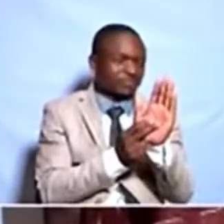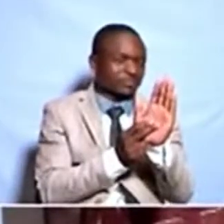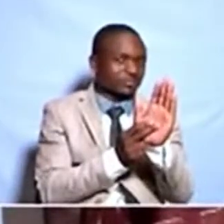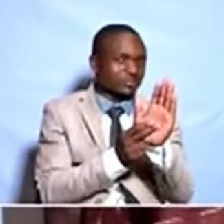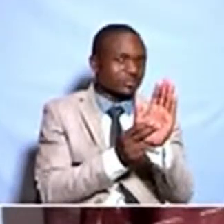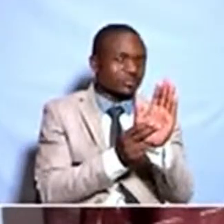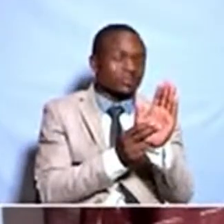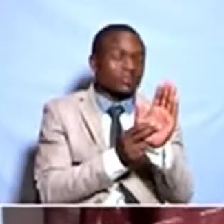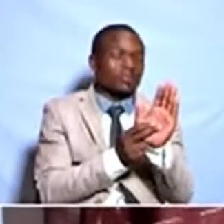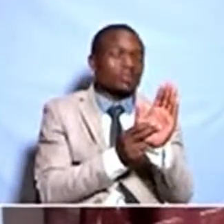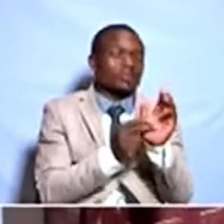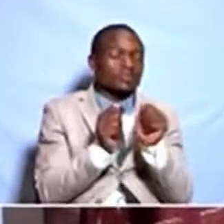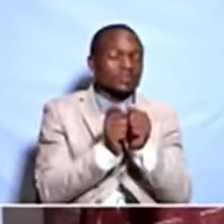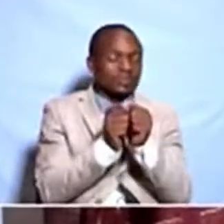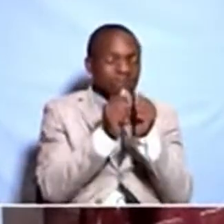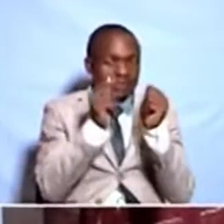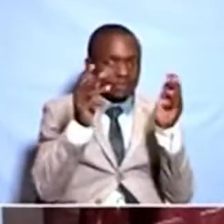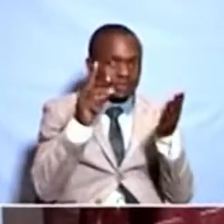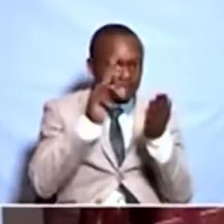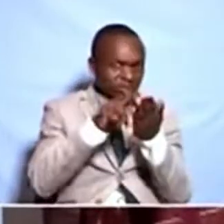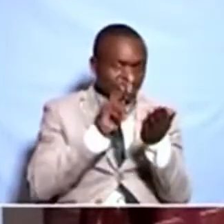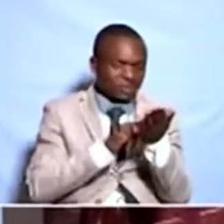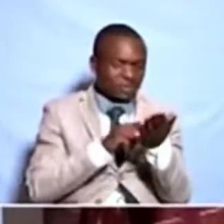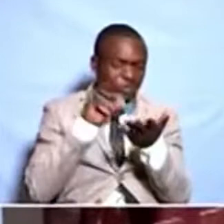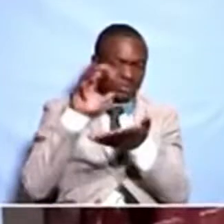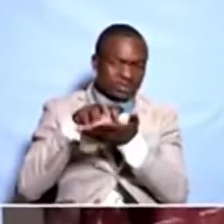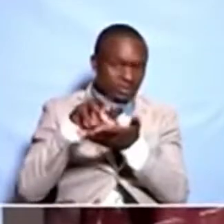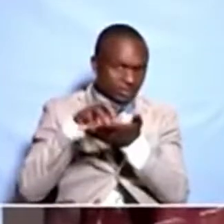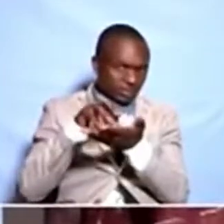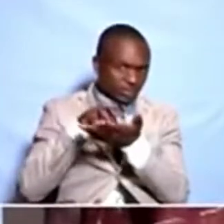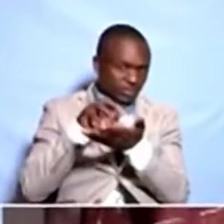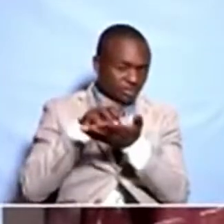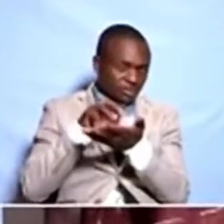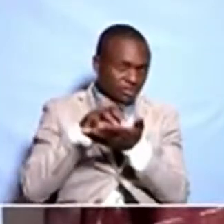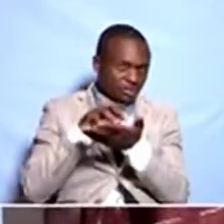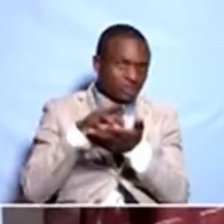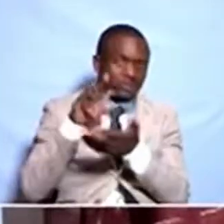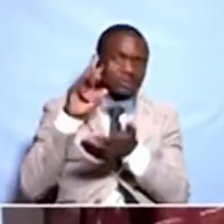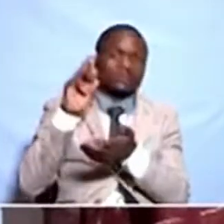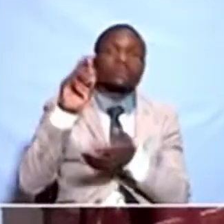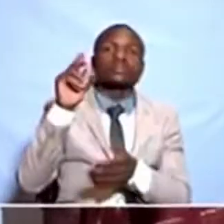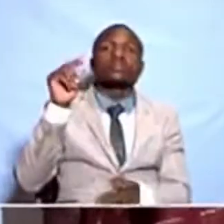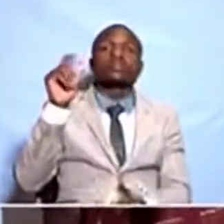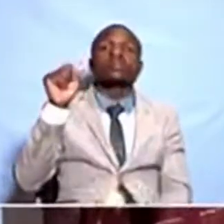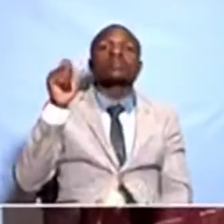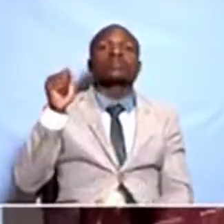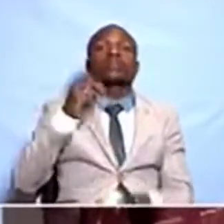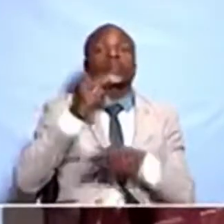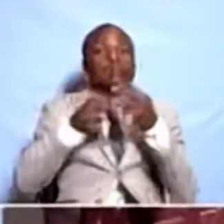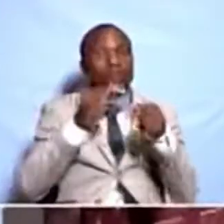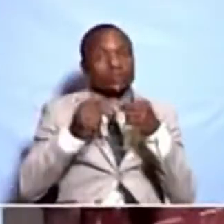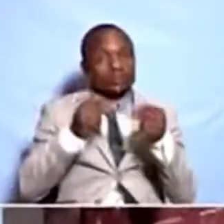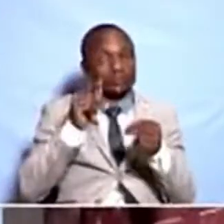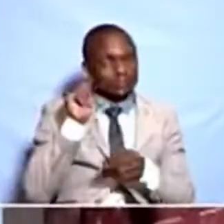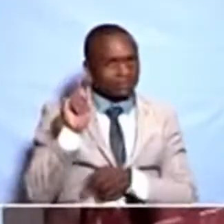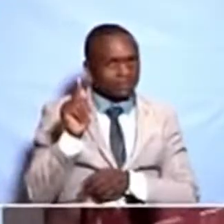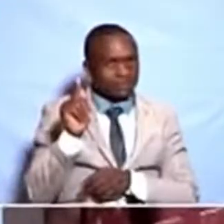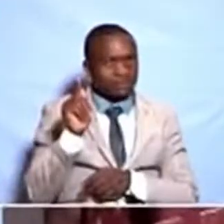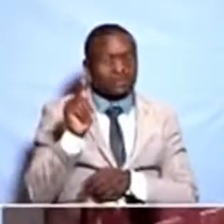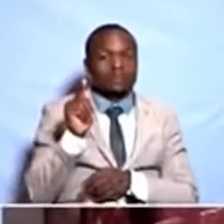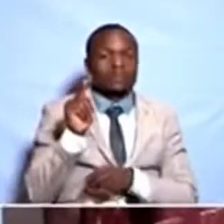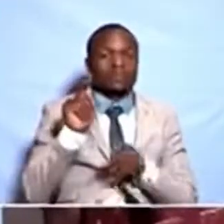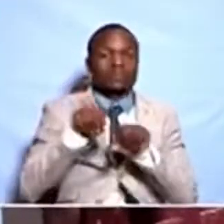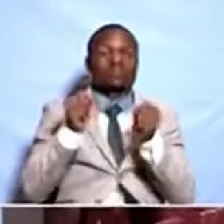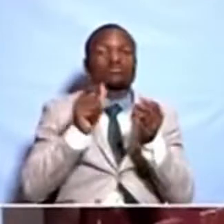without reporting that matter to our to RATSA, then it simply means that you are actually committing an offense.